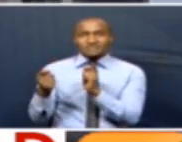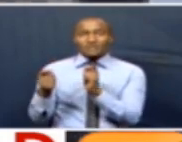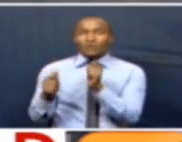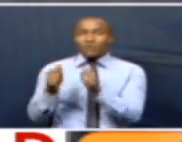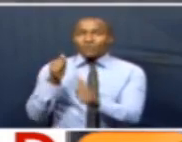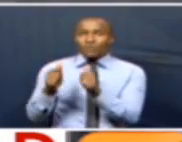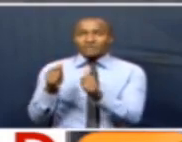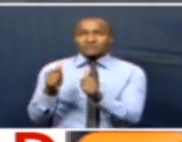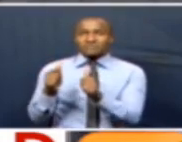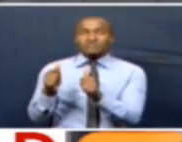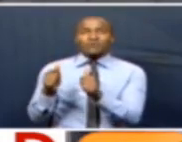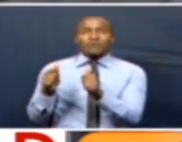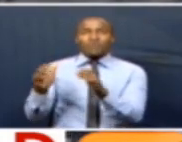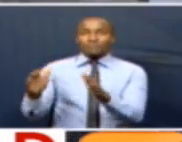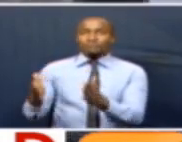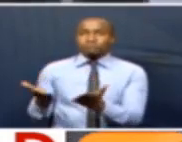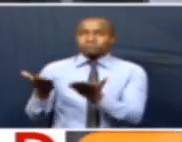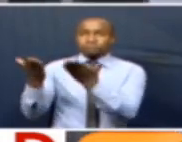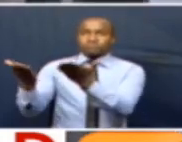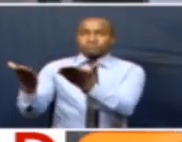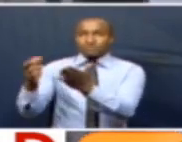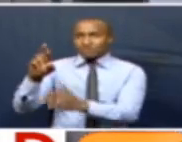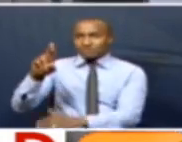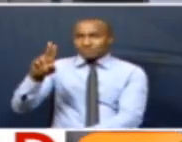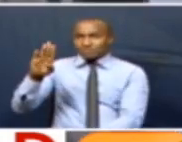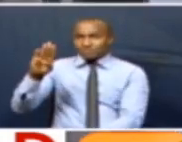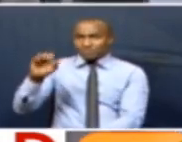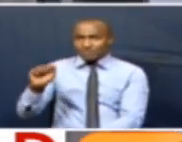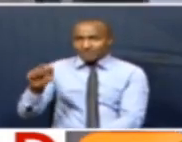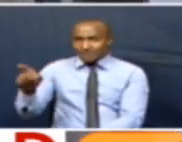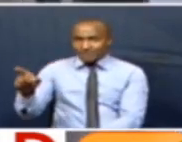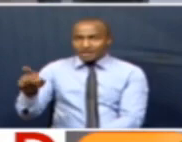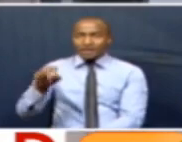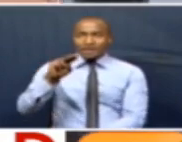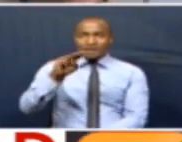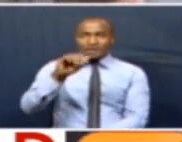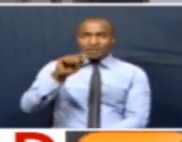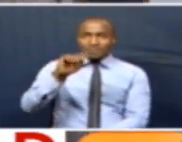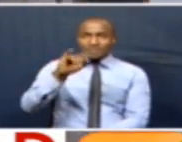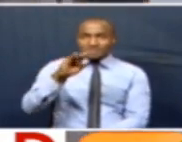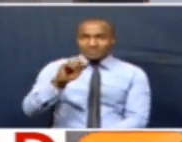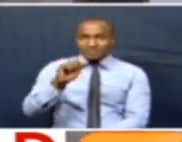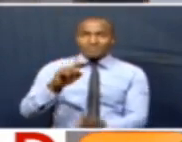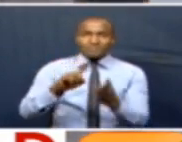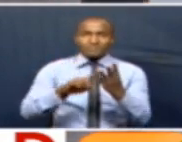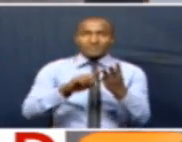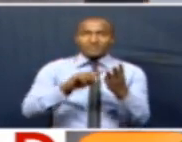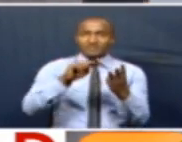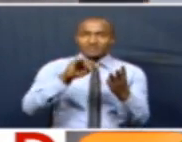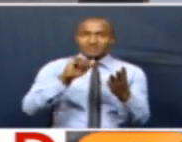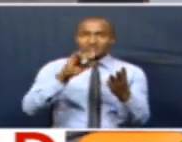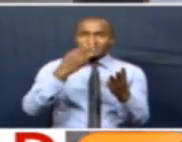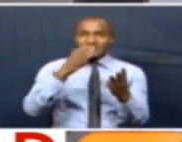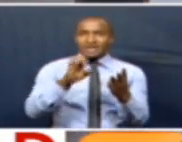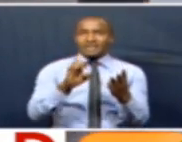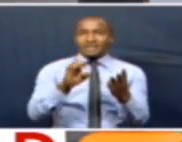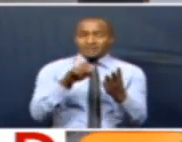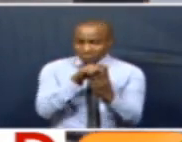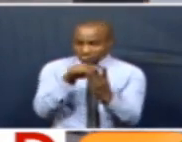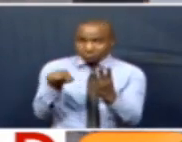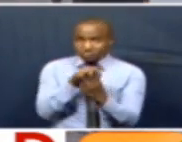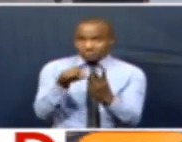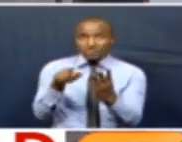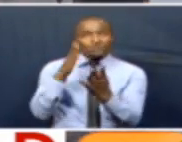we sold to Rubia and Matiba and Nyachae, wherever they are. And I think they